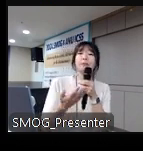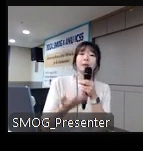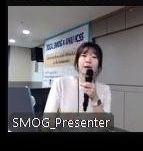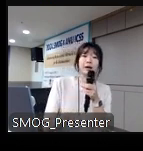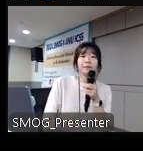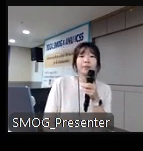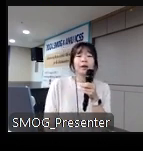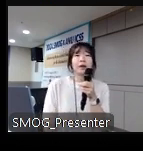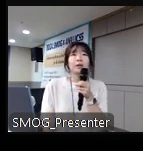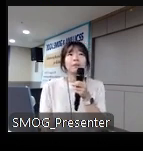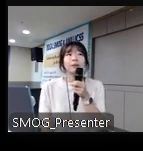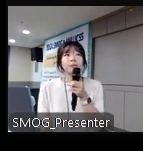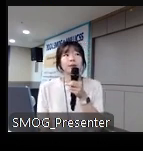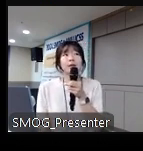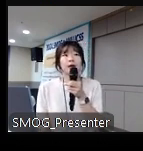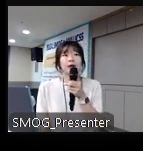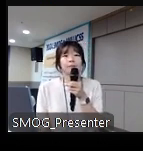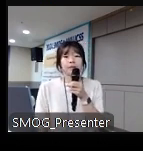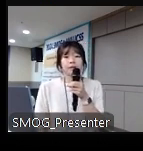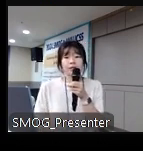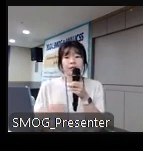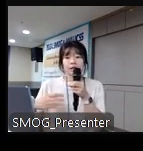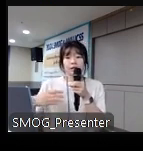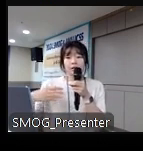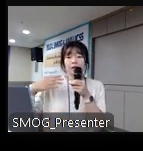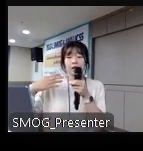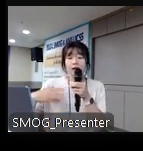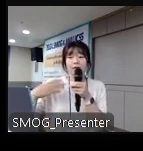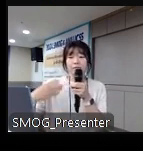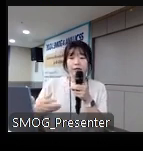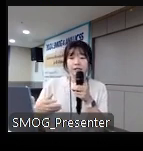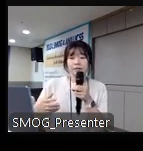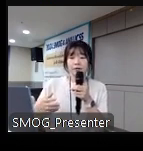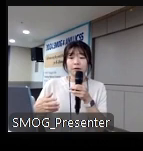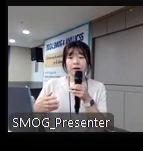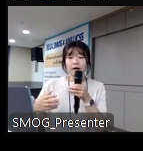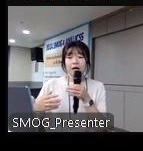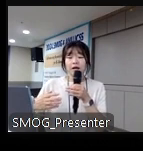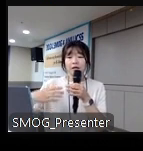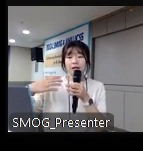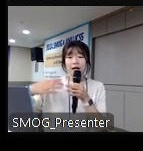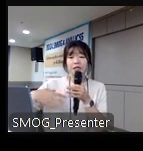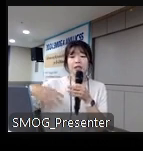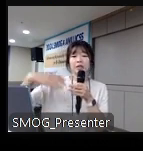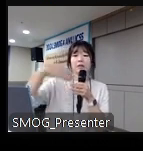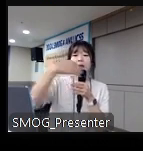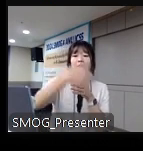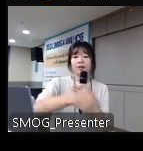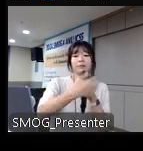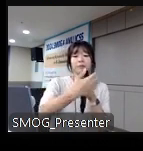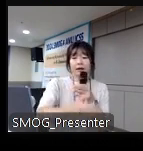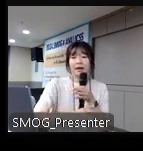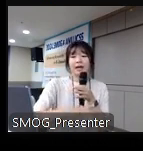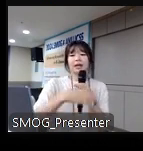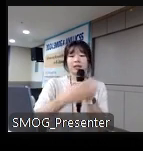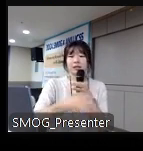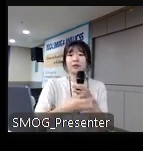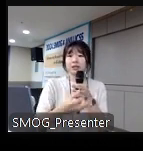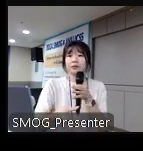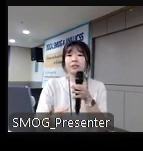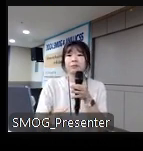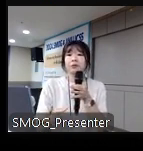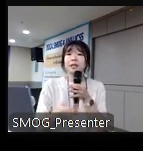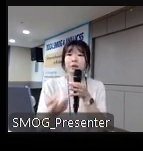might be better. There might be this economy principle clashing with some other pragmatic and